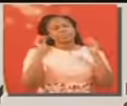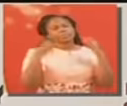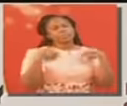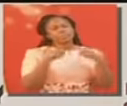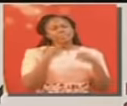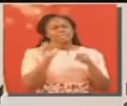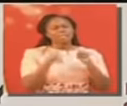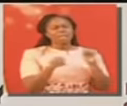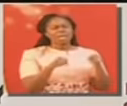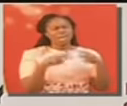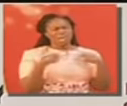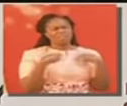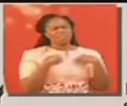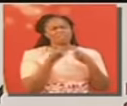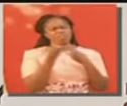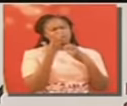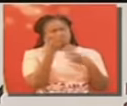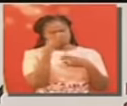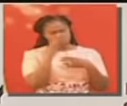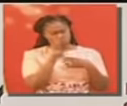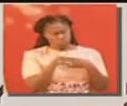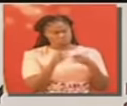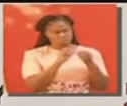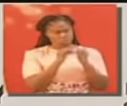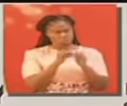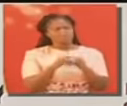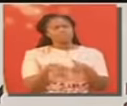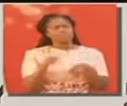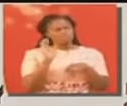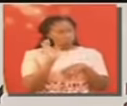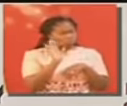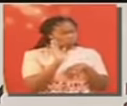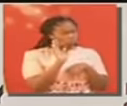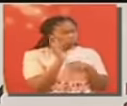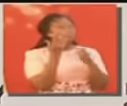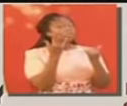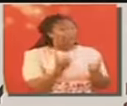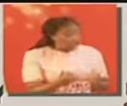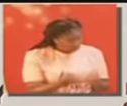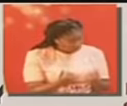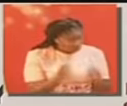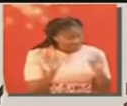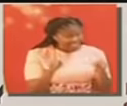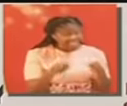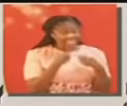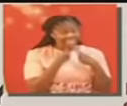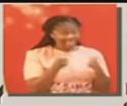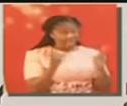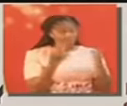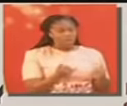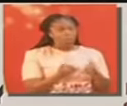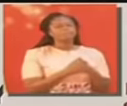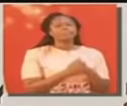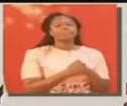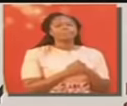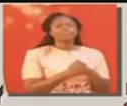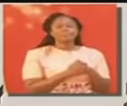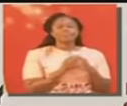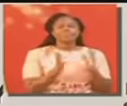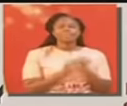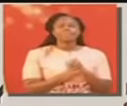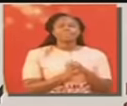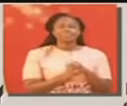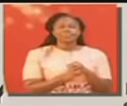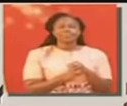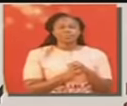you, so let me get that to you now. Right, so